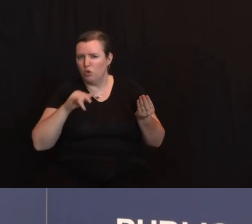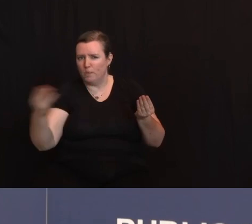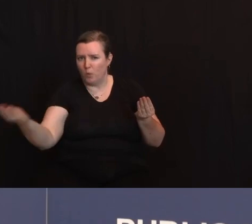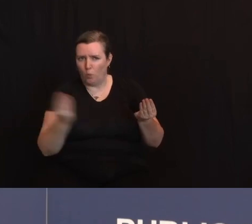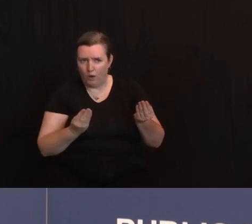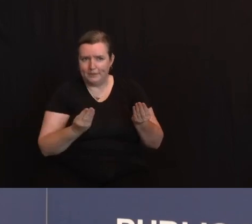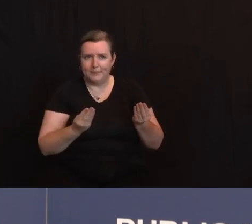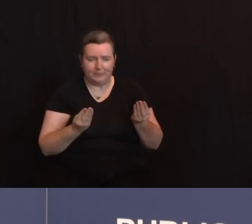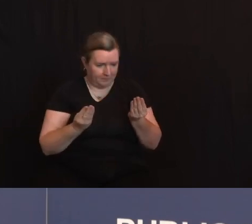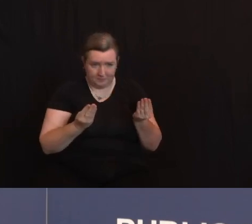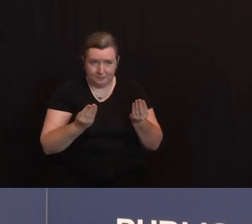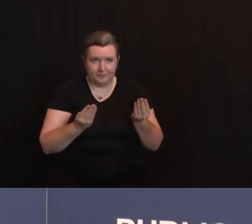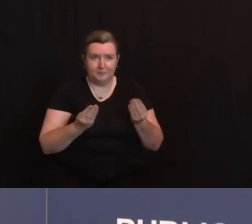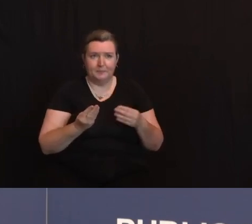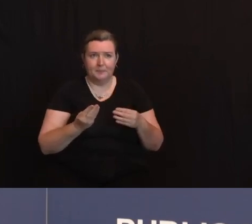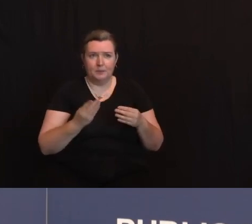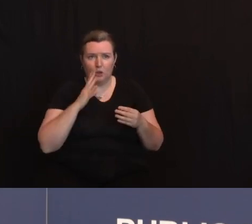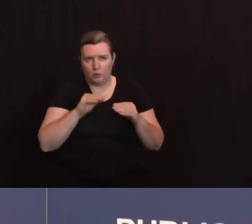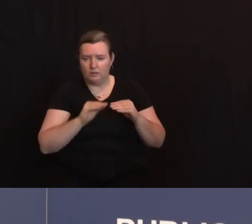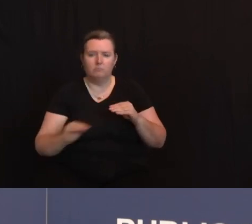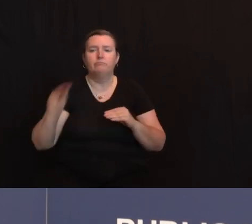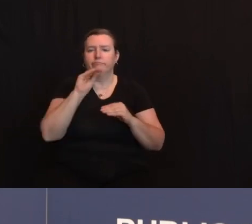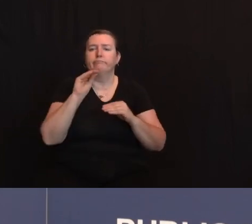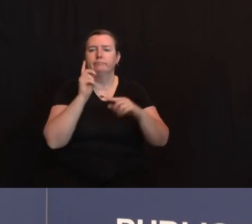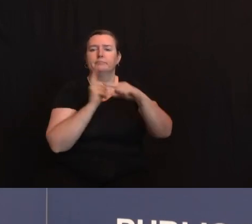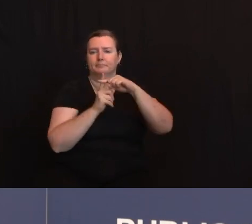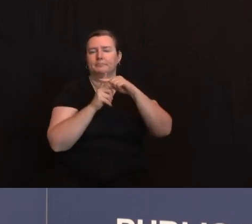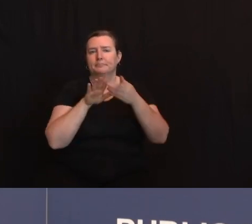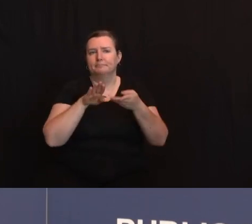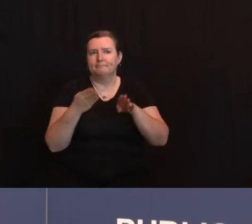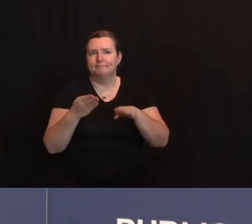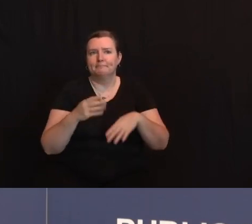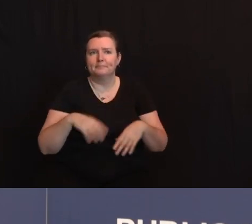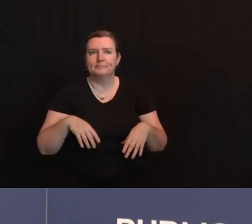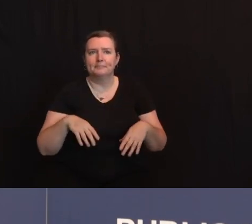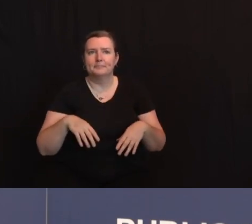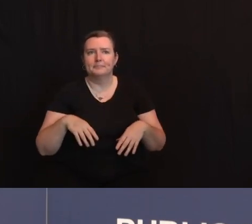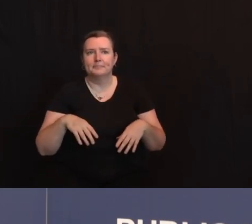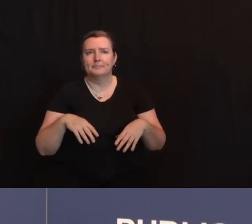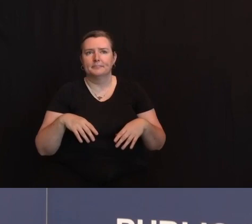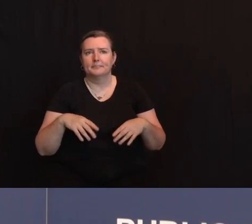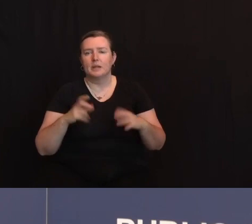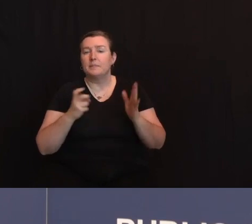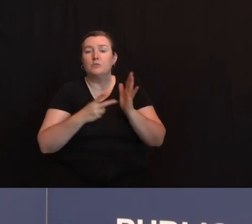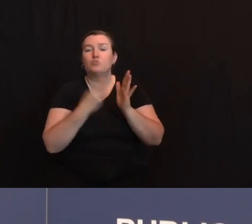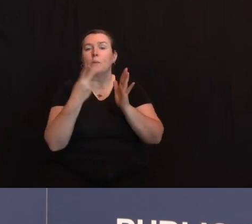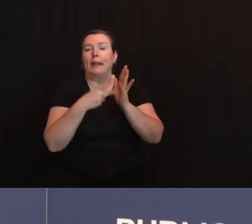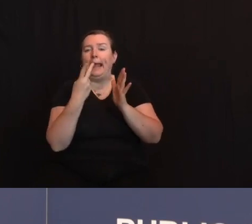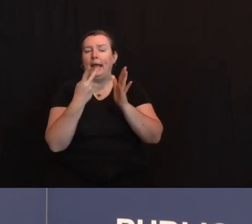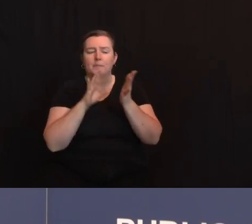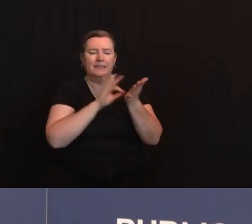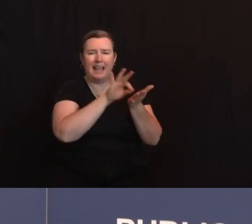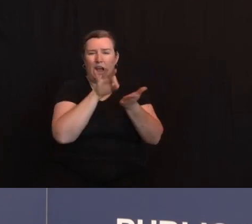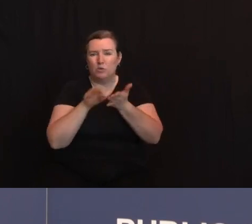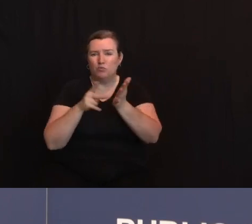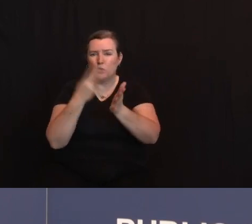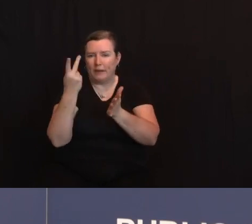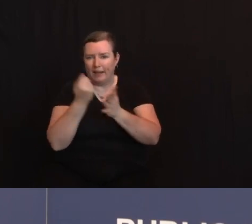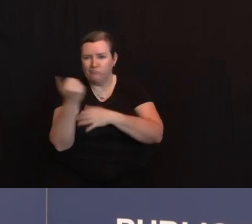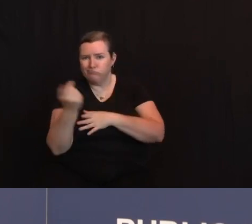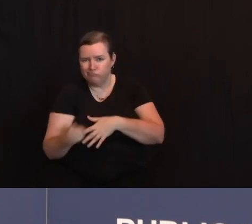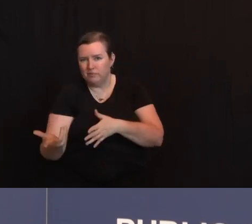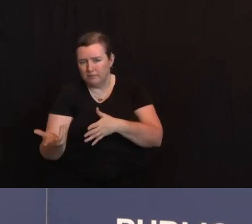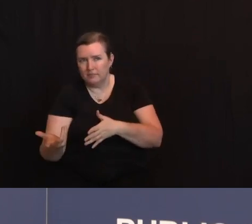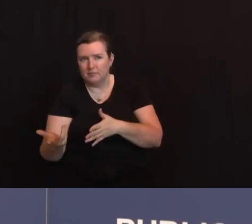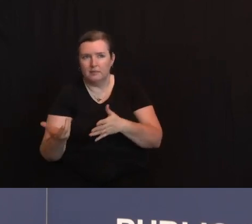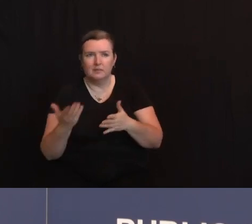to the other. Some may also change because they may be found to be a duplicate here, or occasionally may be out of state and not associated with